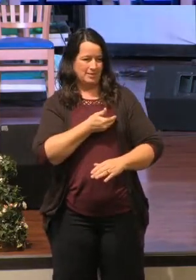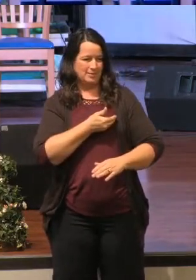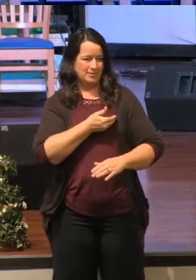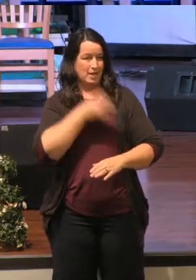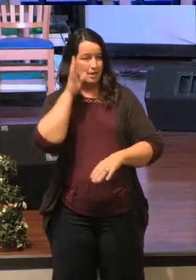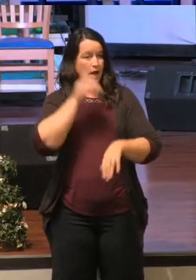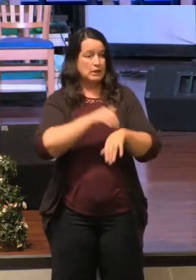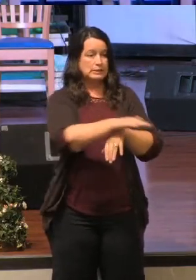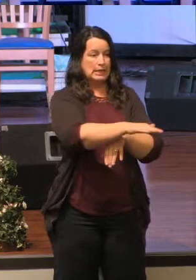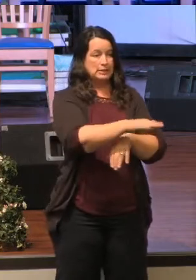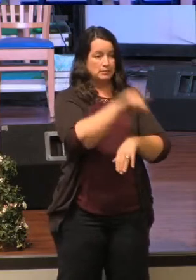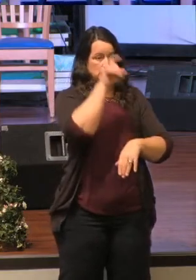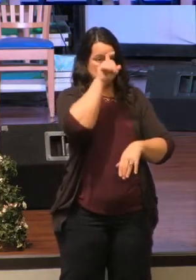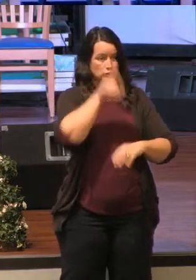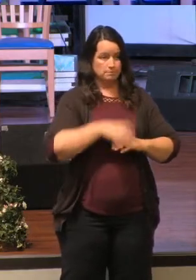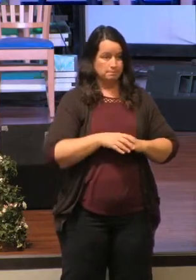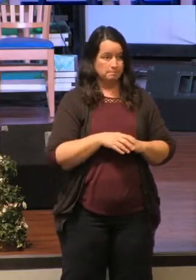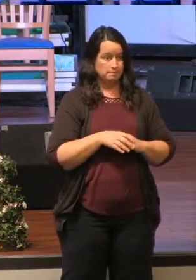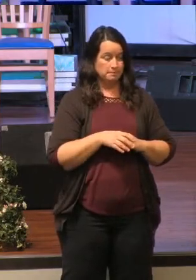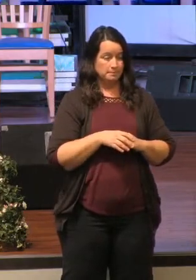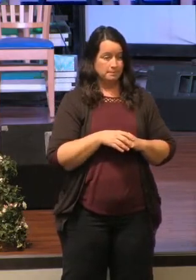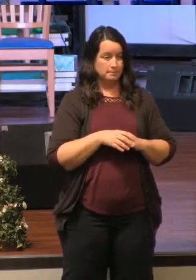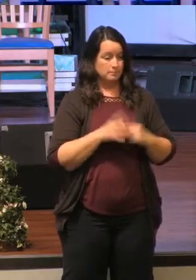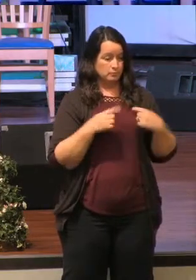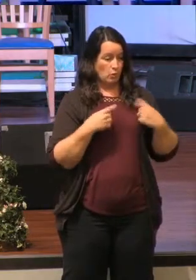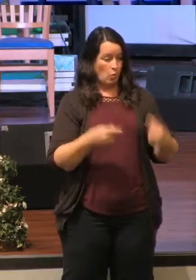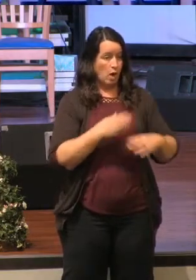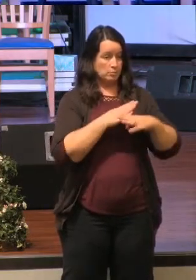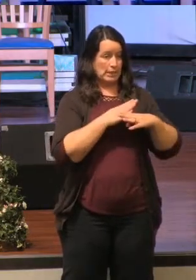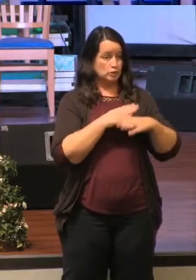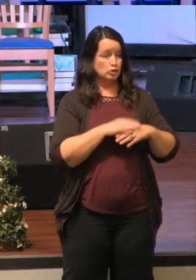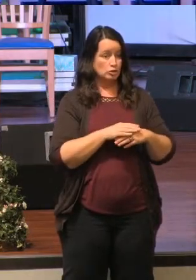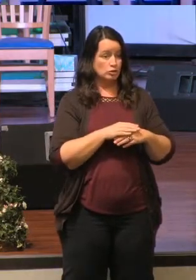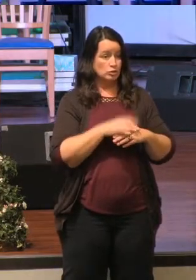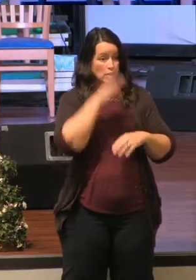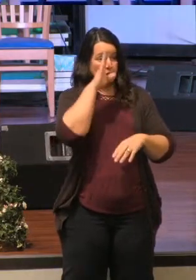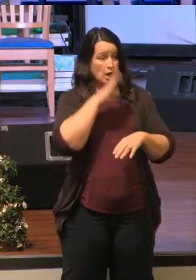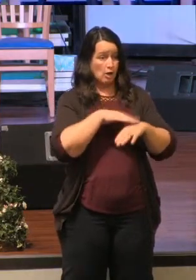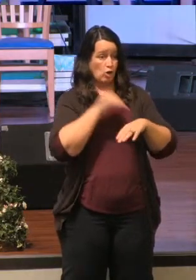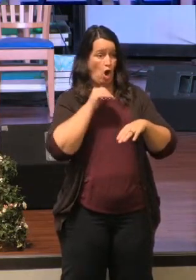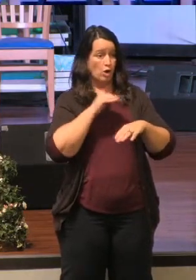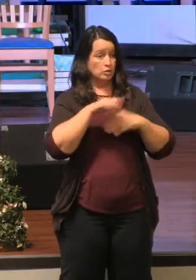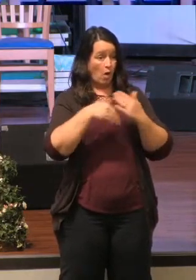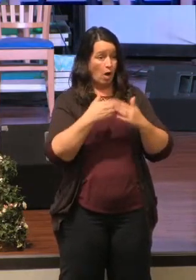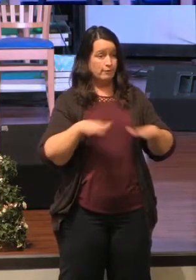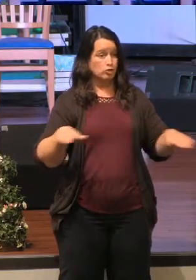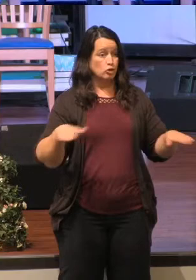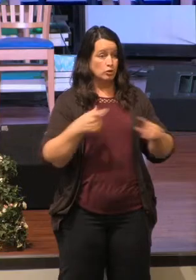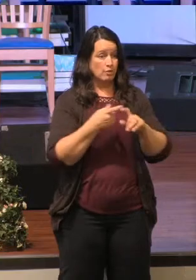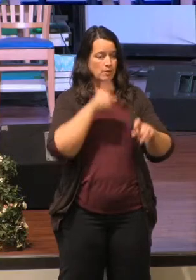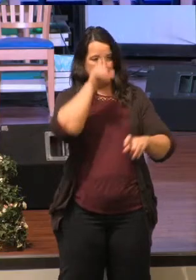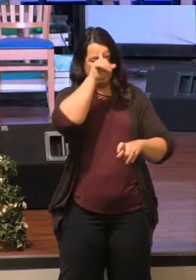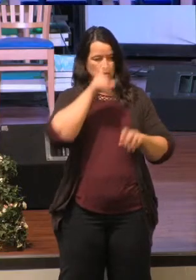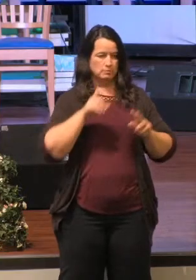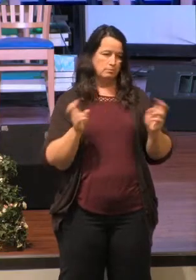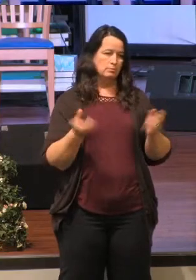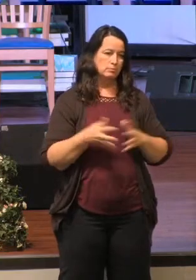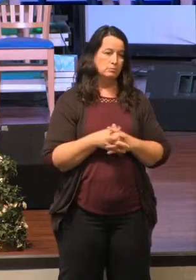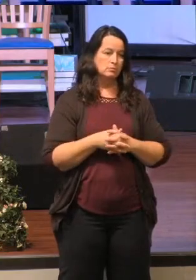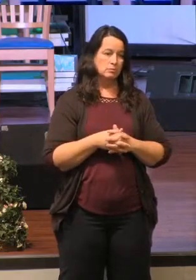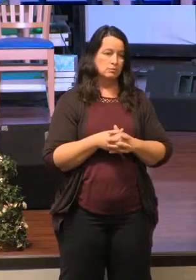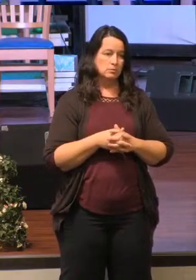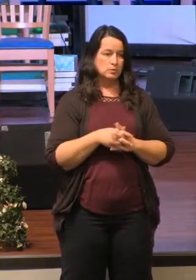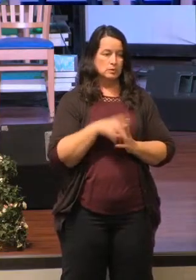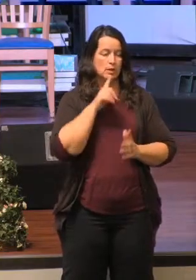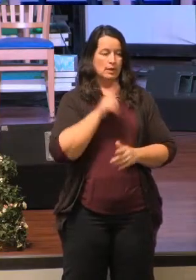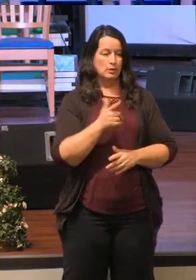Egypt. But dear ones, I want to tell you, that for a little while, for protection, I want to tell you, God calls all of his children out of Egypt. In fact, at